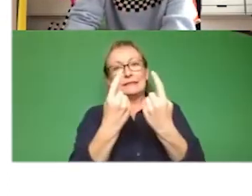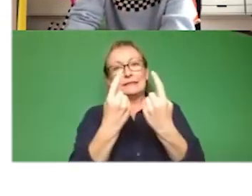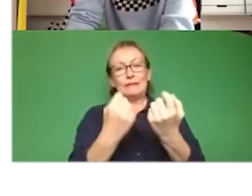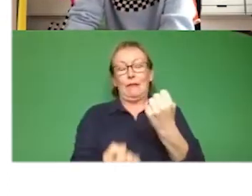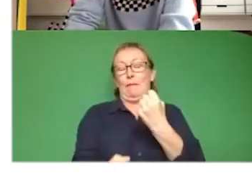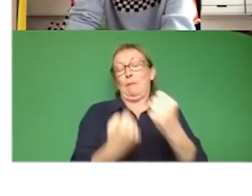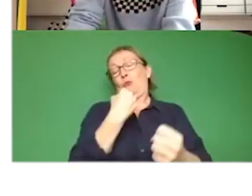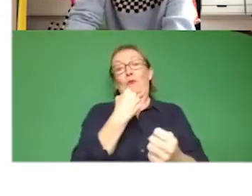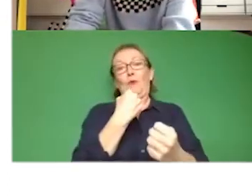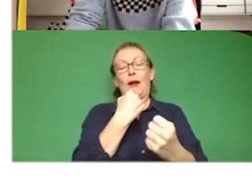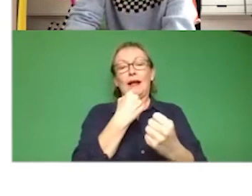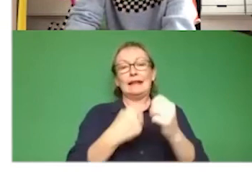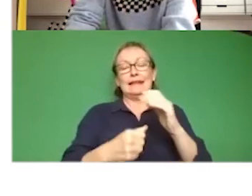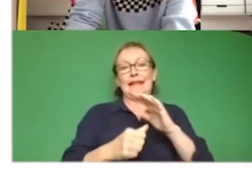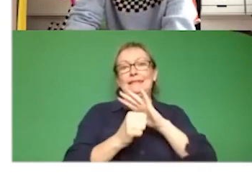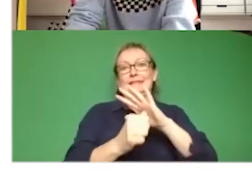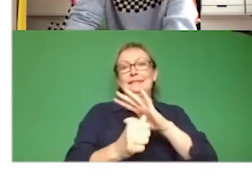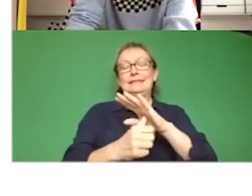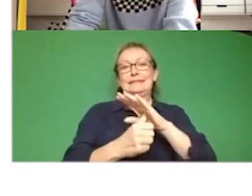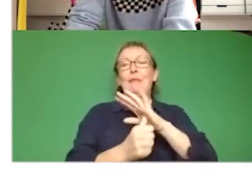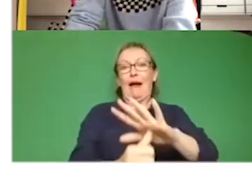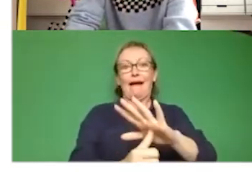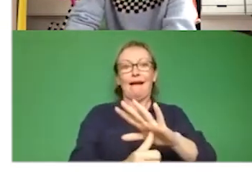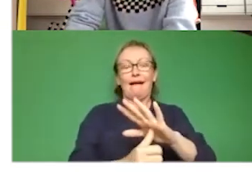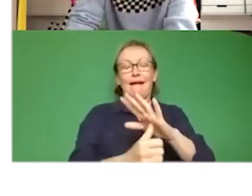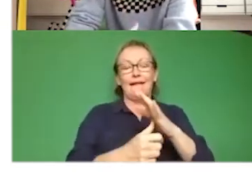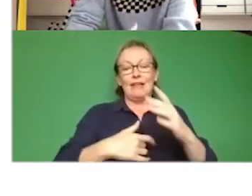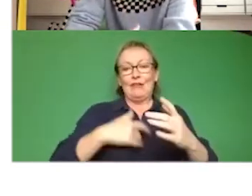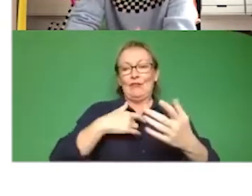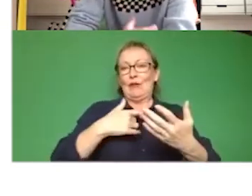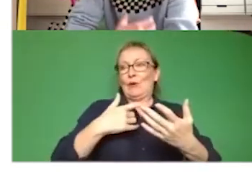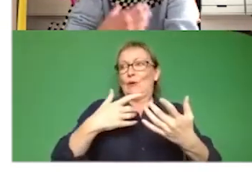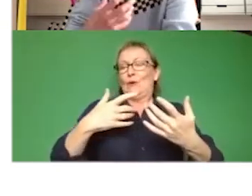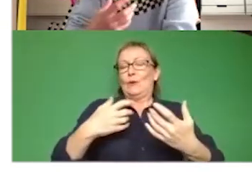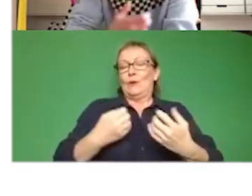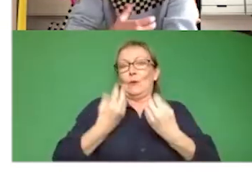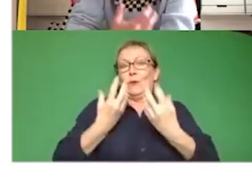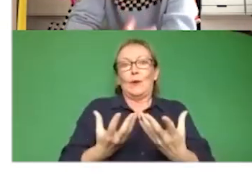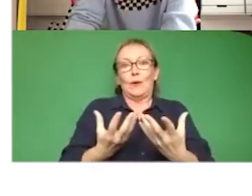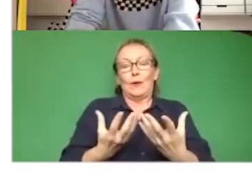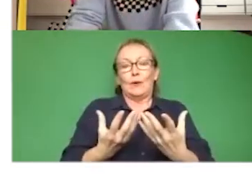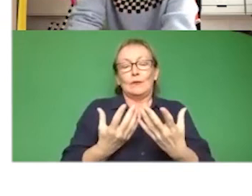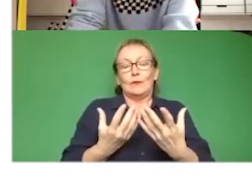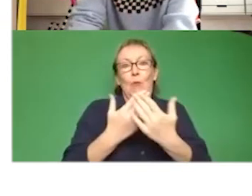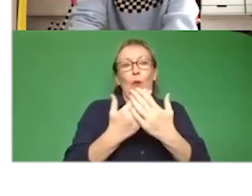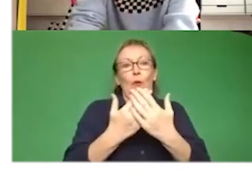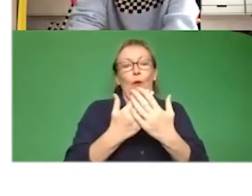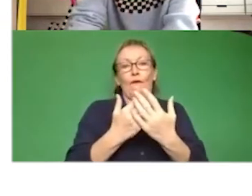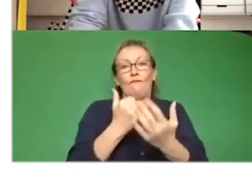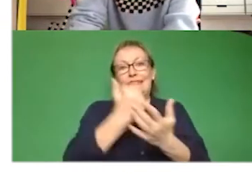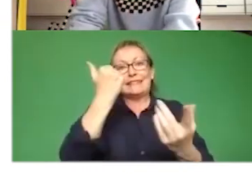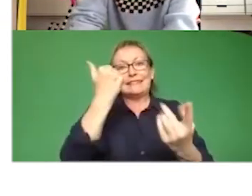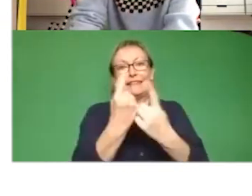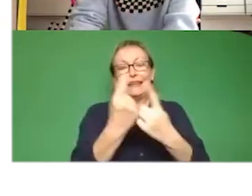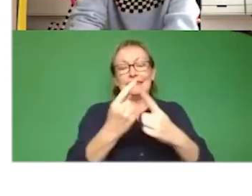know, inspire you and make you think of, you know, more fantastical things, different things, you know, takes you out of the